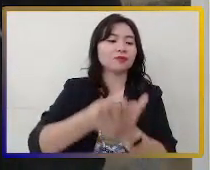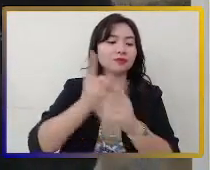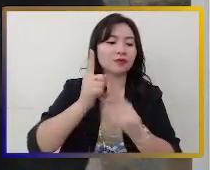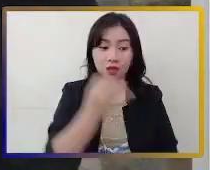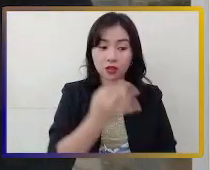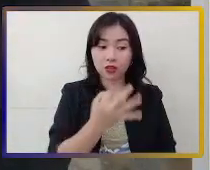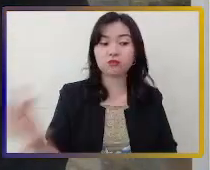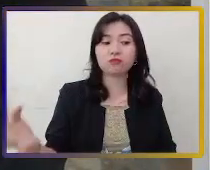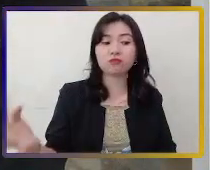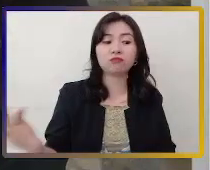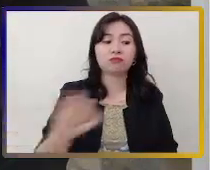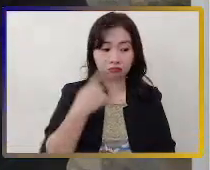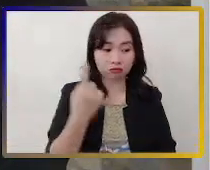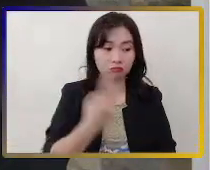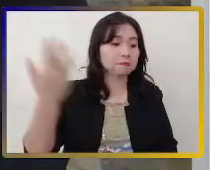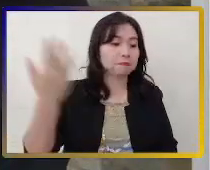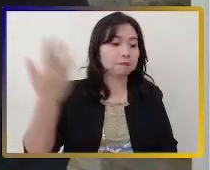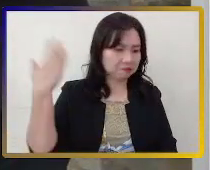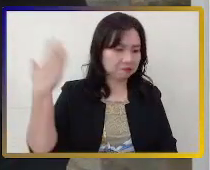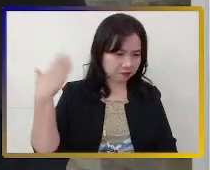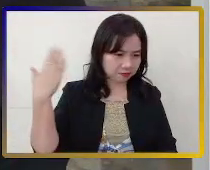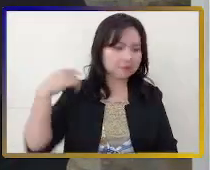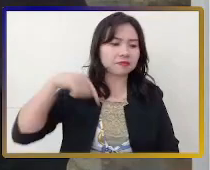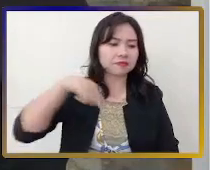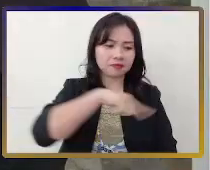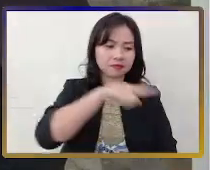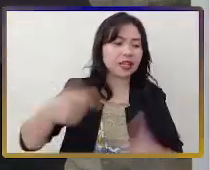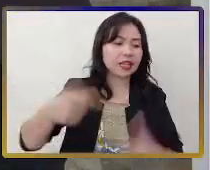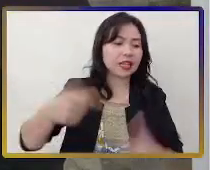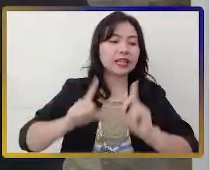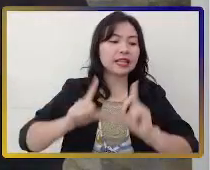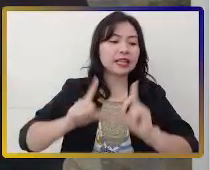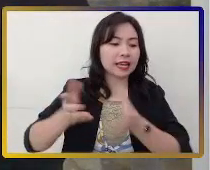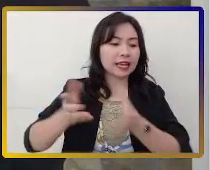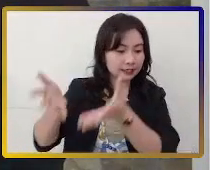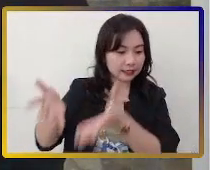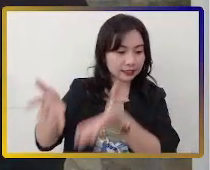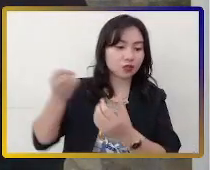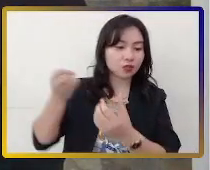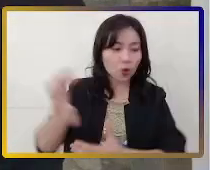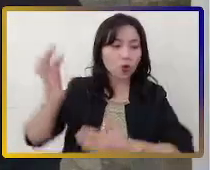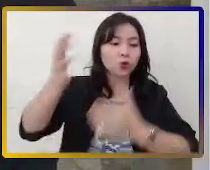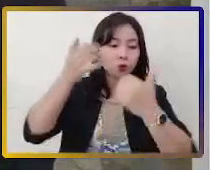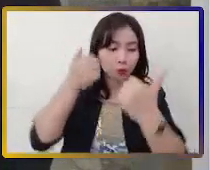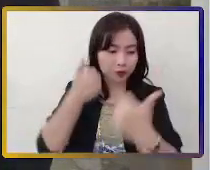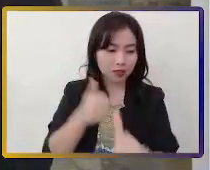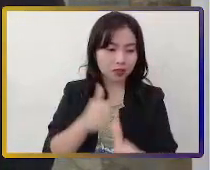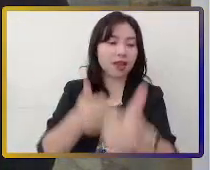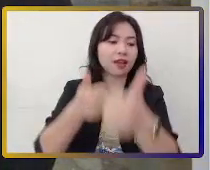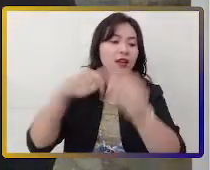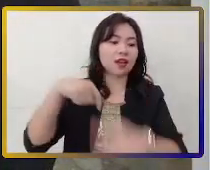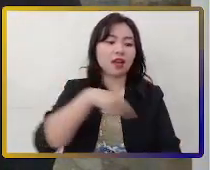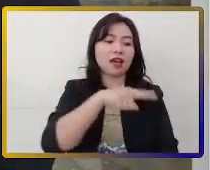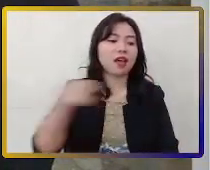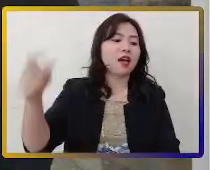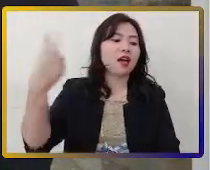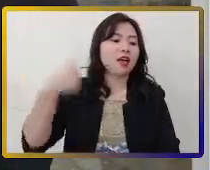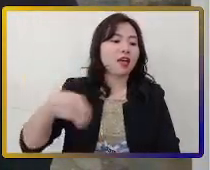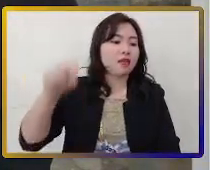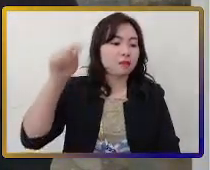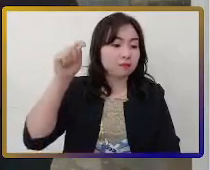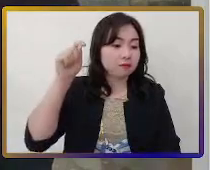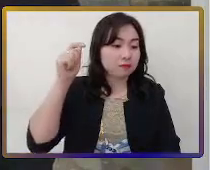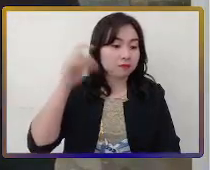prize, but as those who've gone before us, let us leave to those behind us